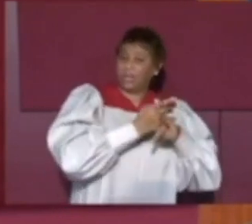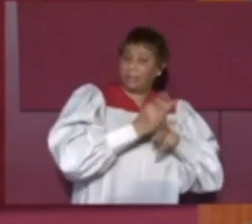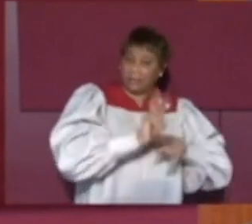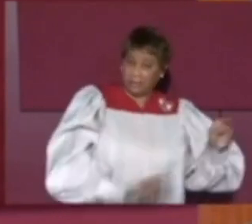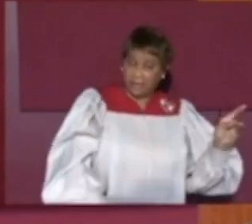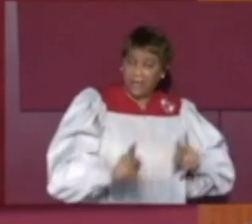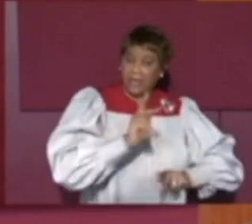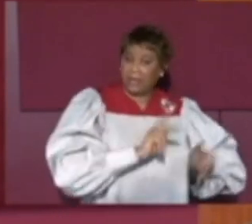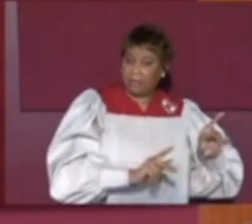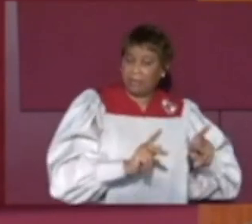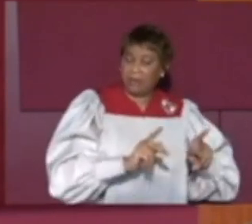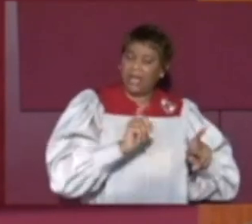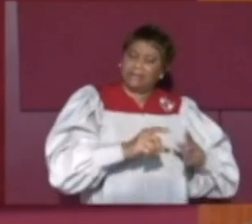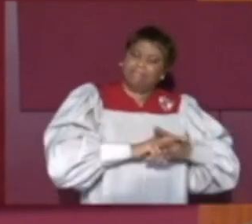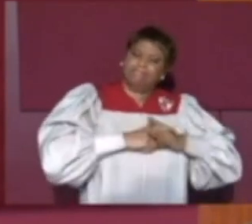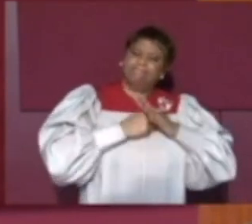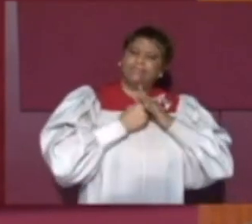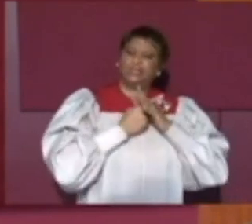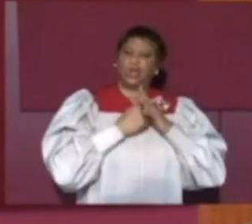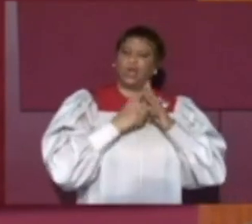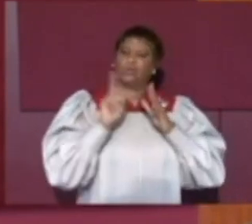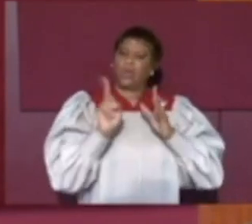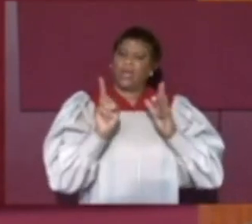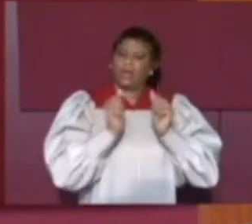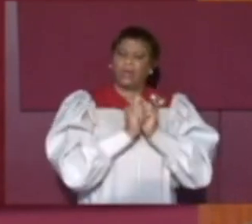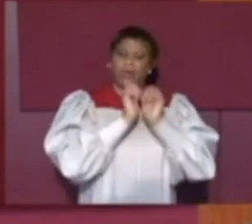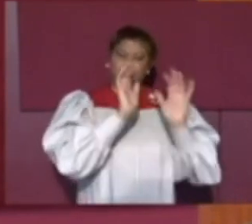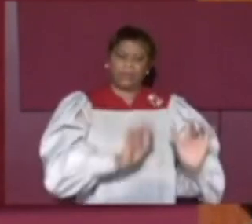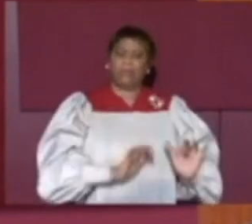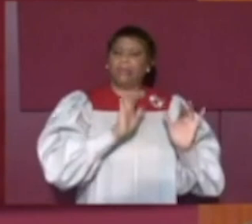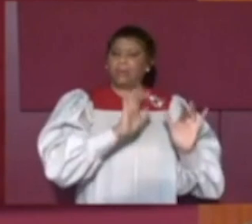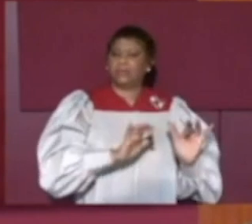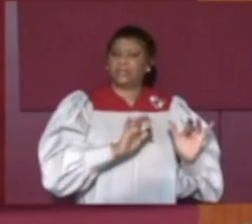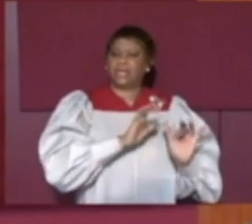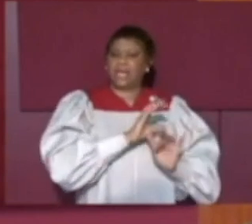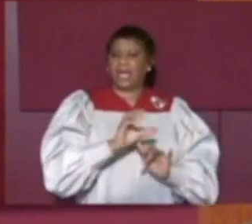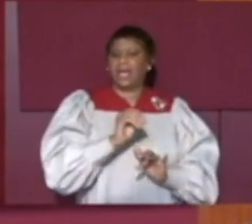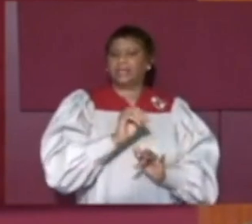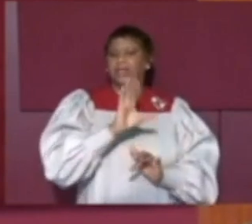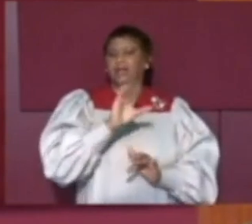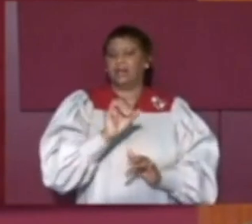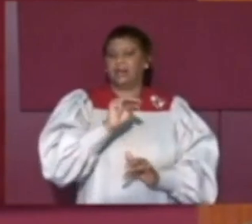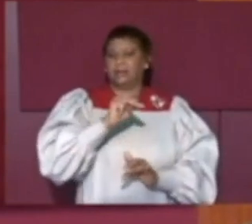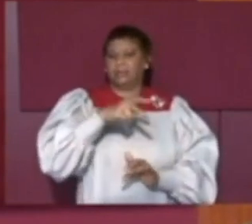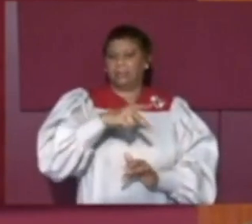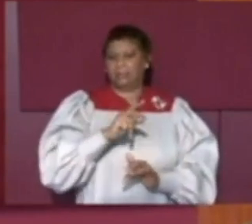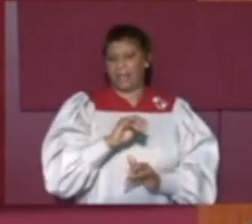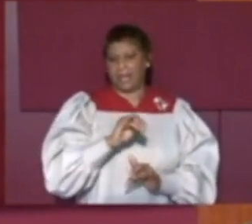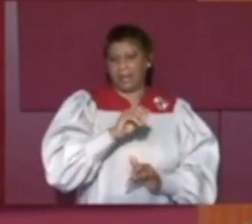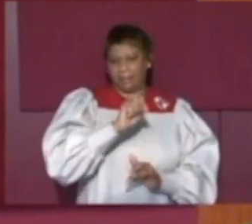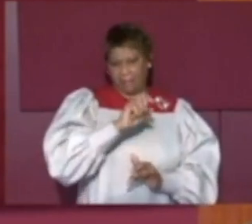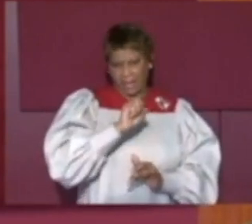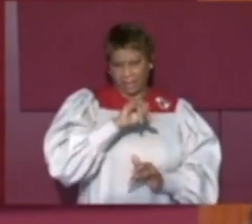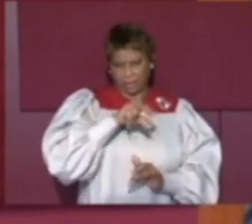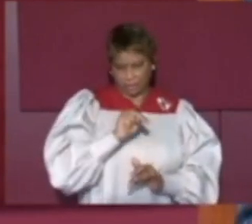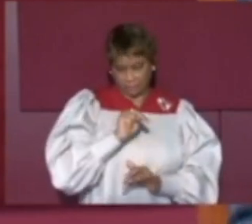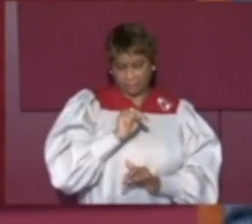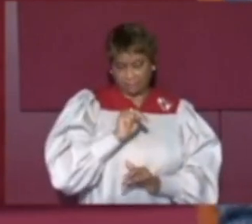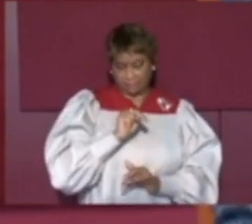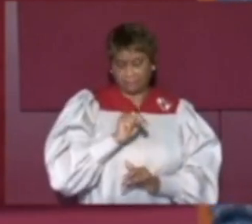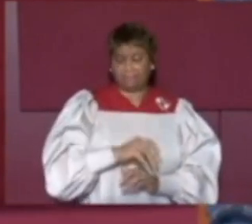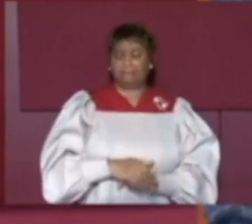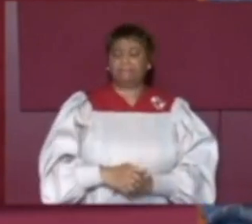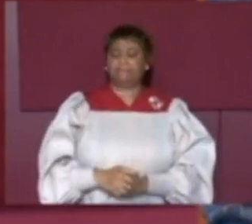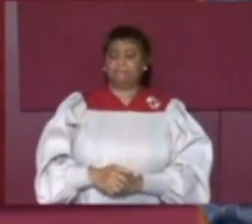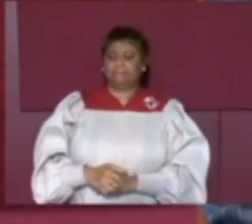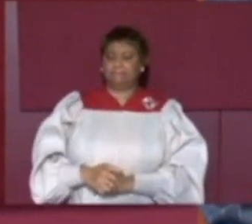of people must begin with mercy and compassion. Our treatment of people must begin